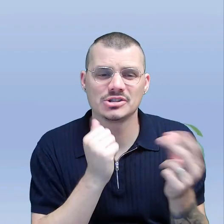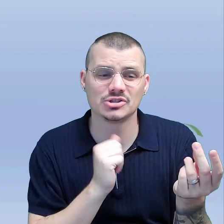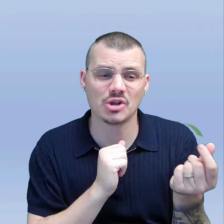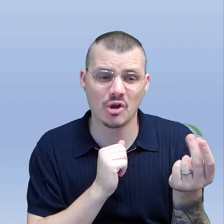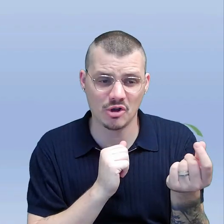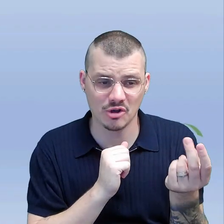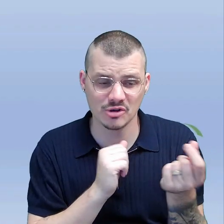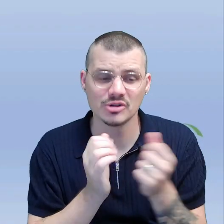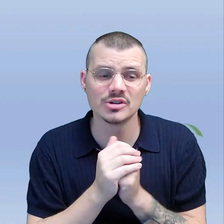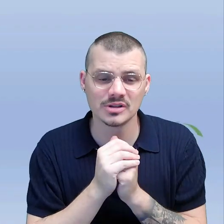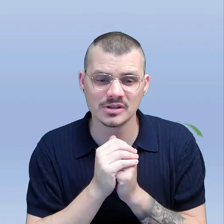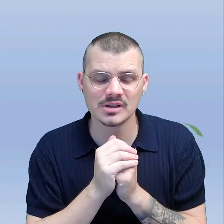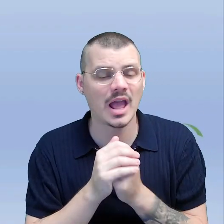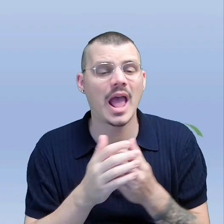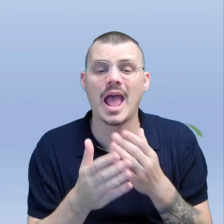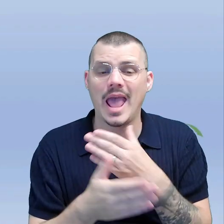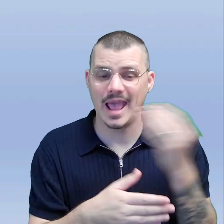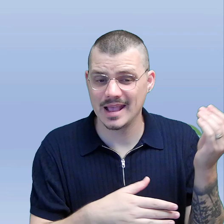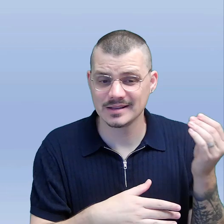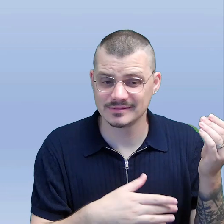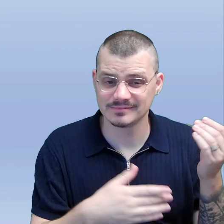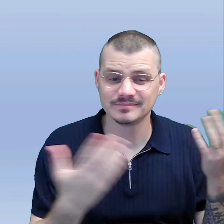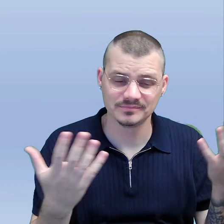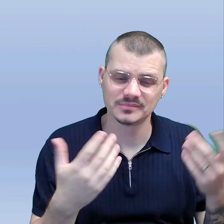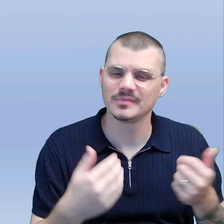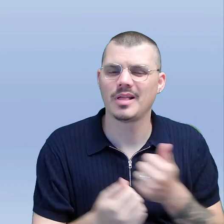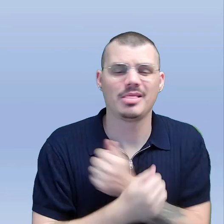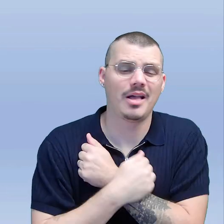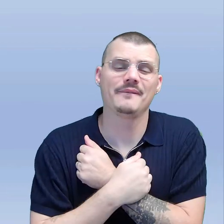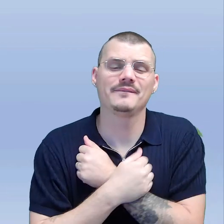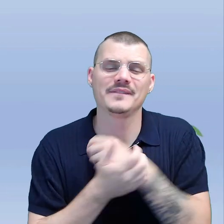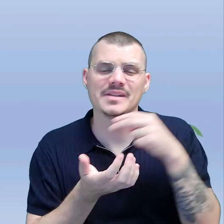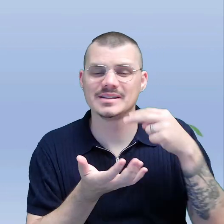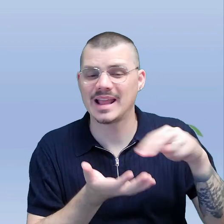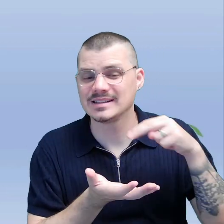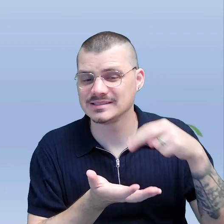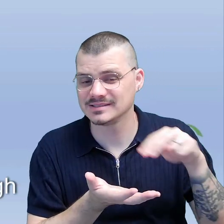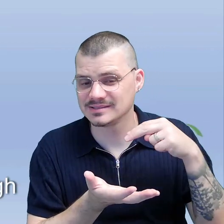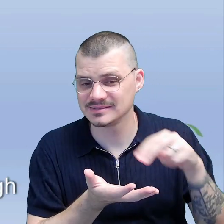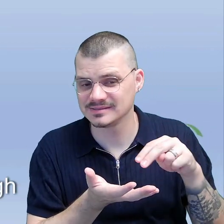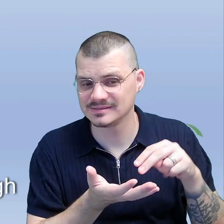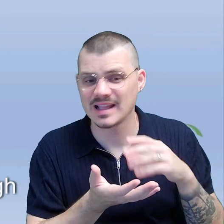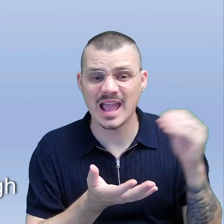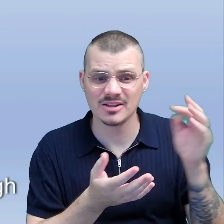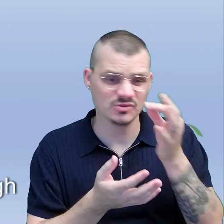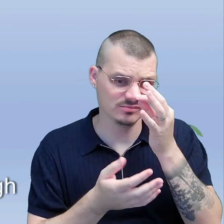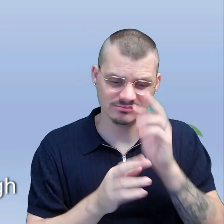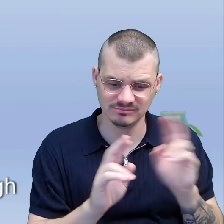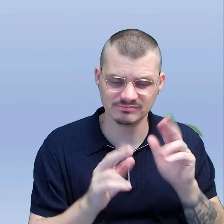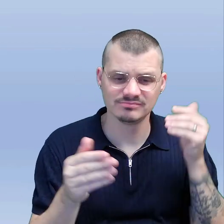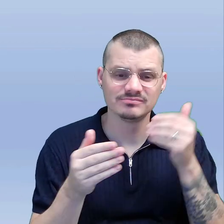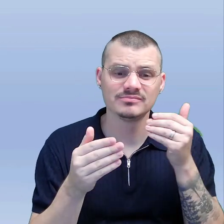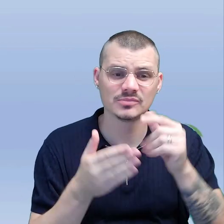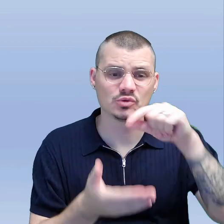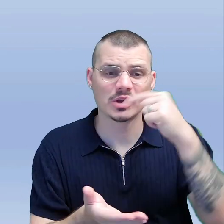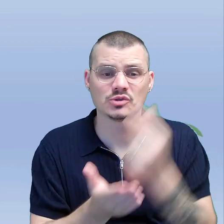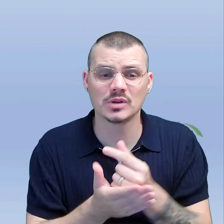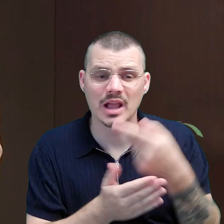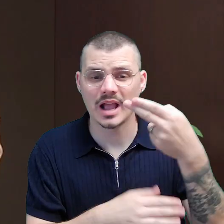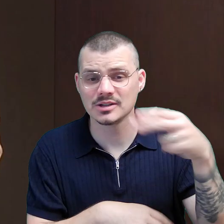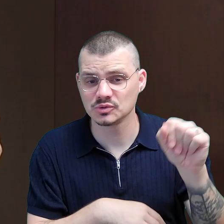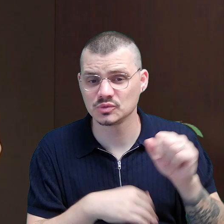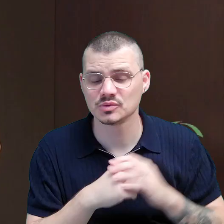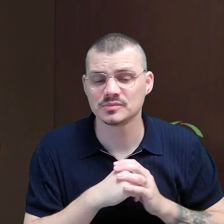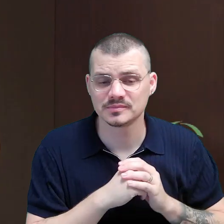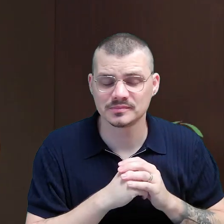assistance dog, and she loves to dance. And she's getting ready to graduate high school now.